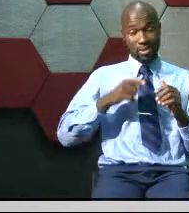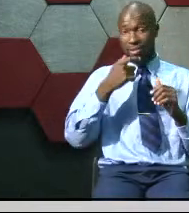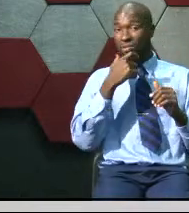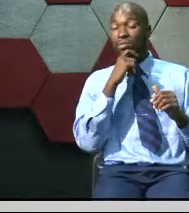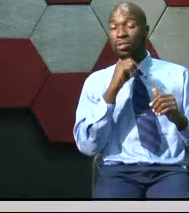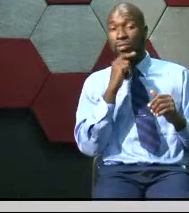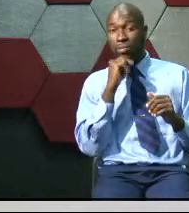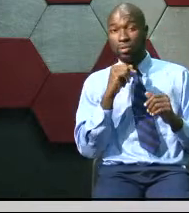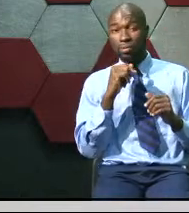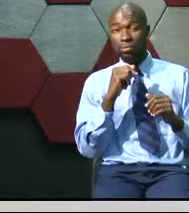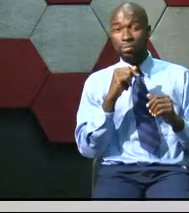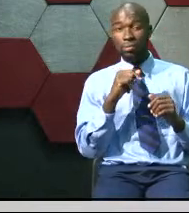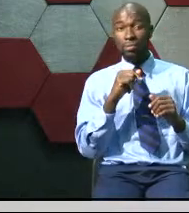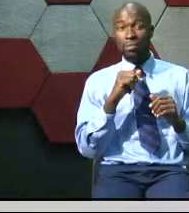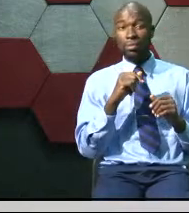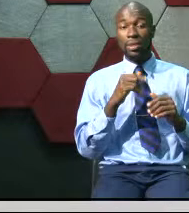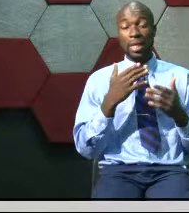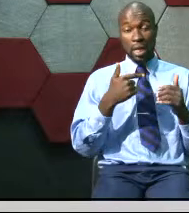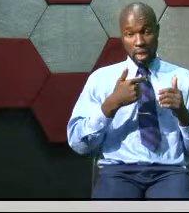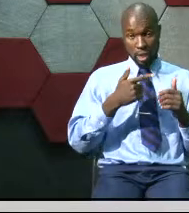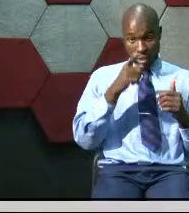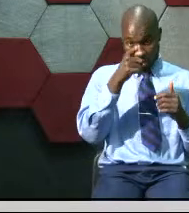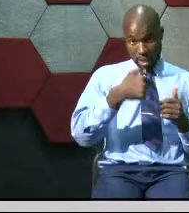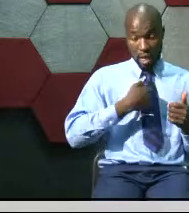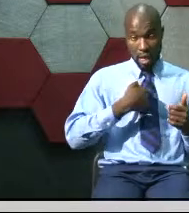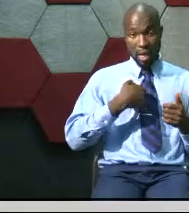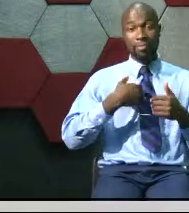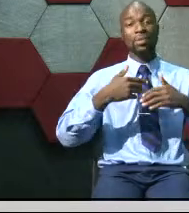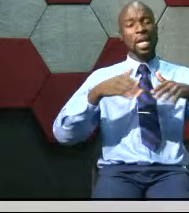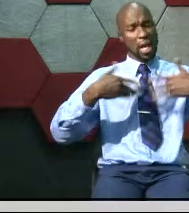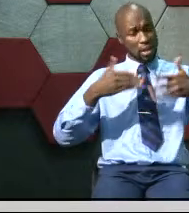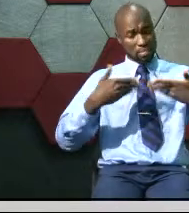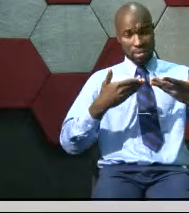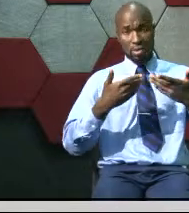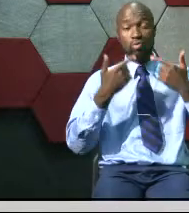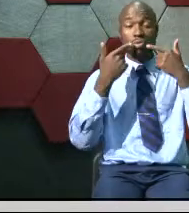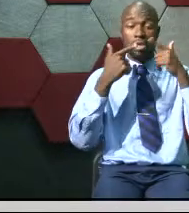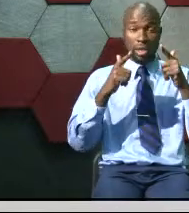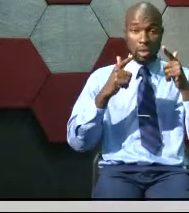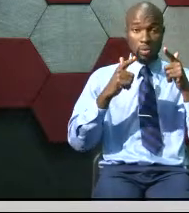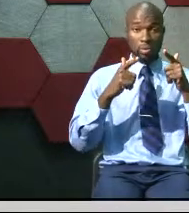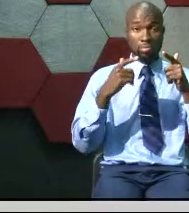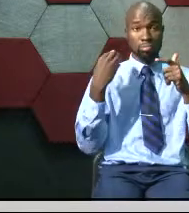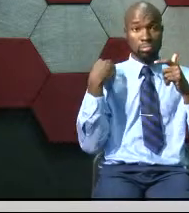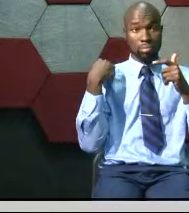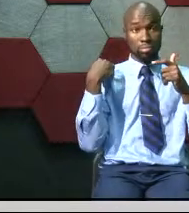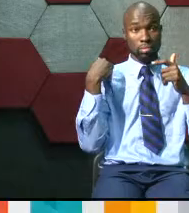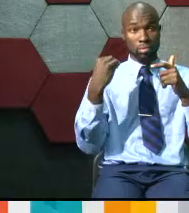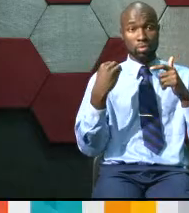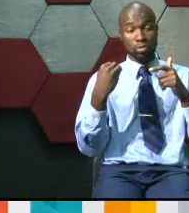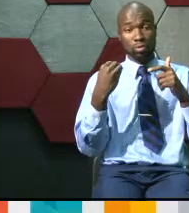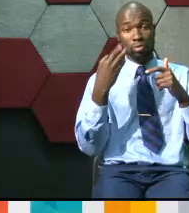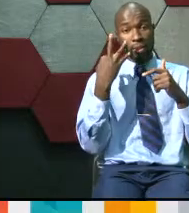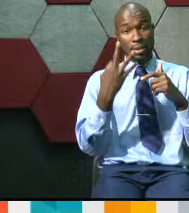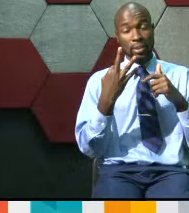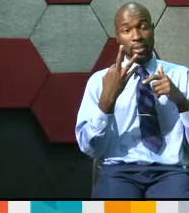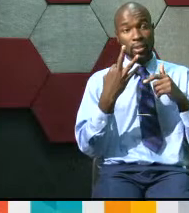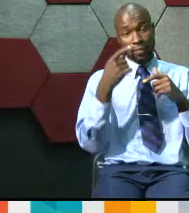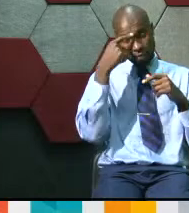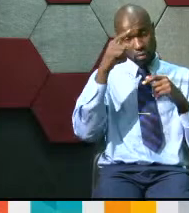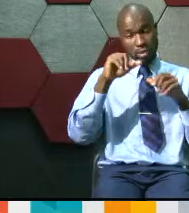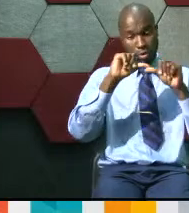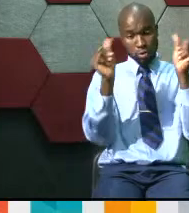gentlemen, I am delighted to announce that the second runners-up for the Social and